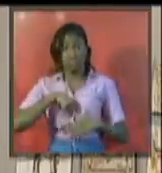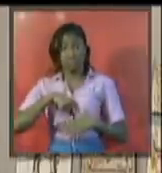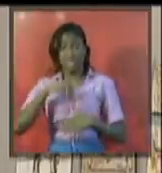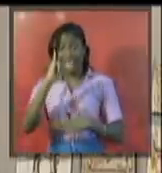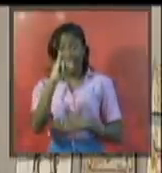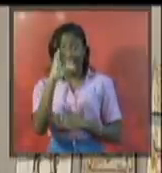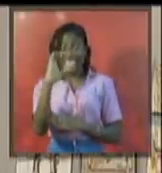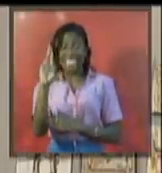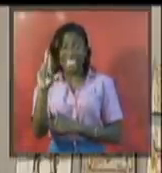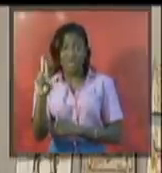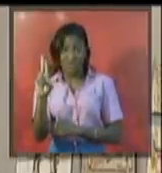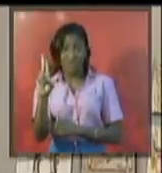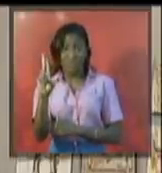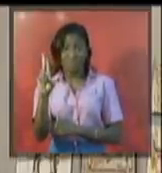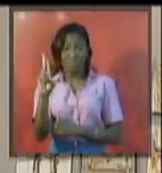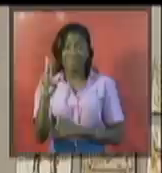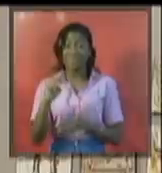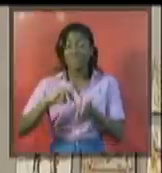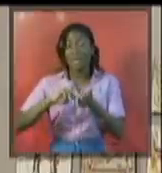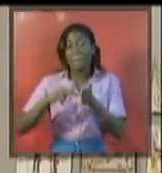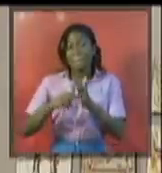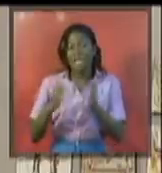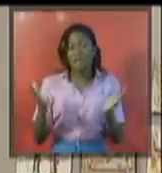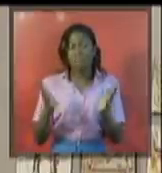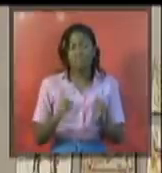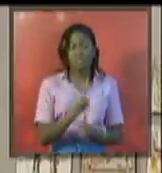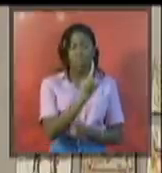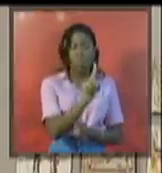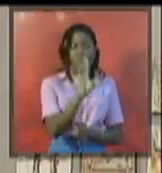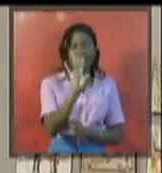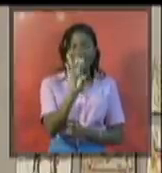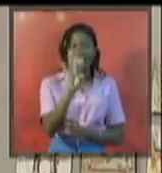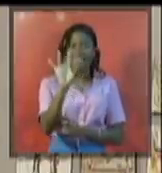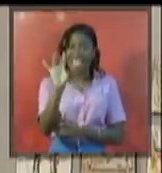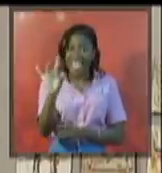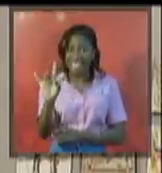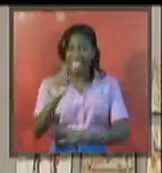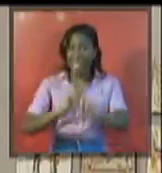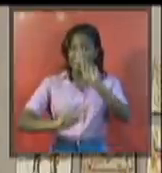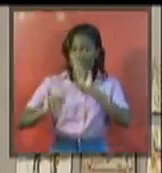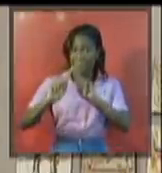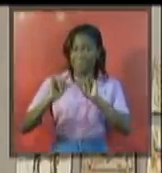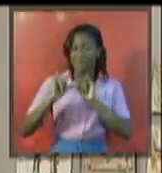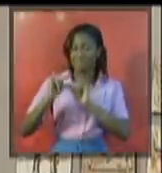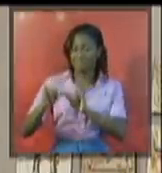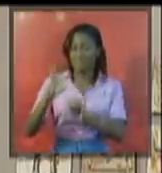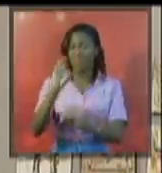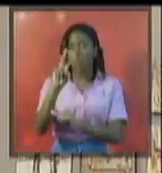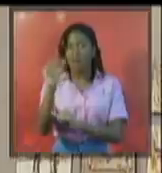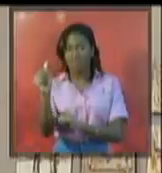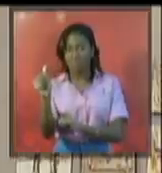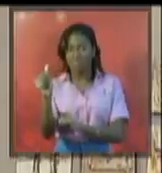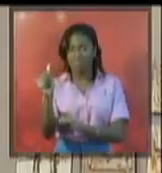That brings us to a grand total of 178 persons in our hospitals. In our step-down